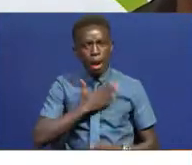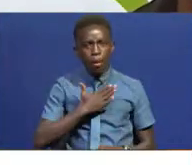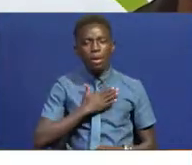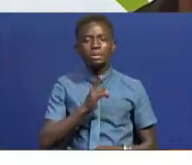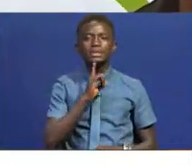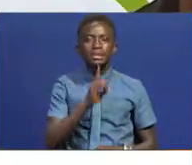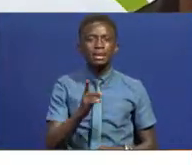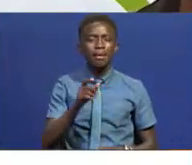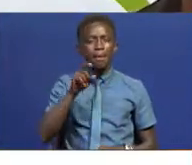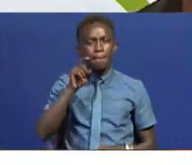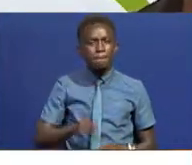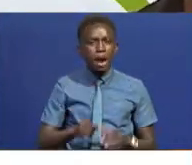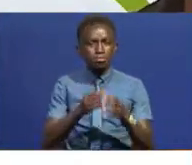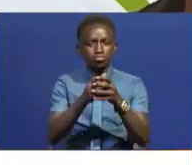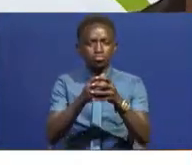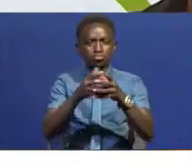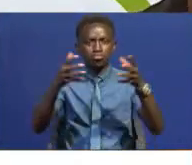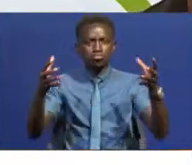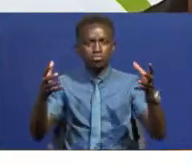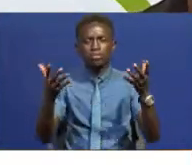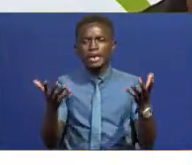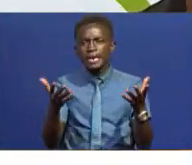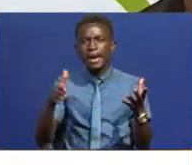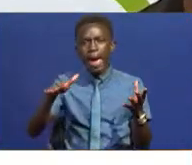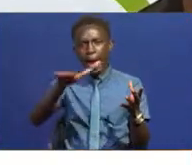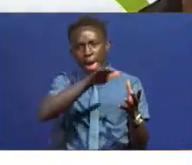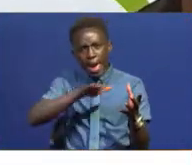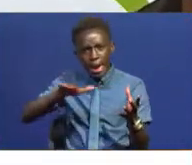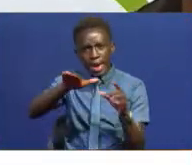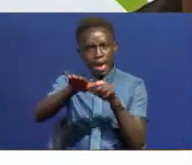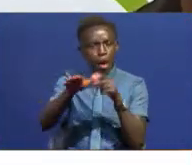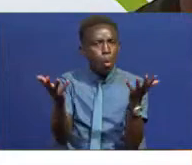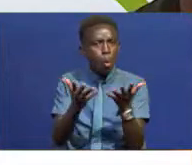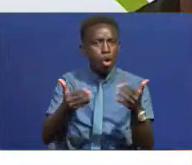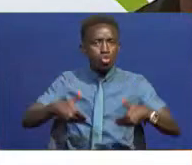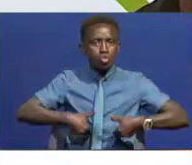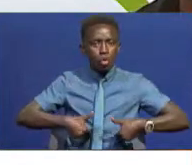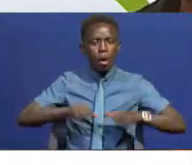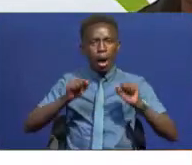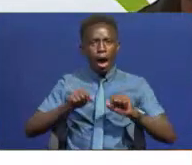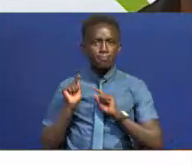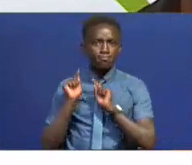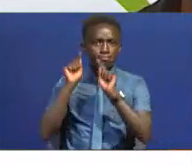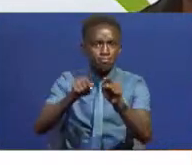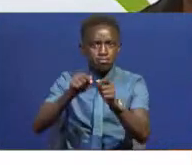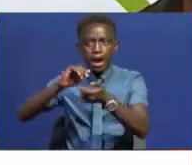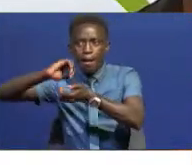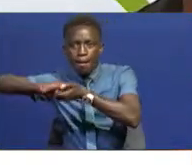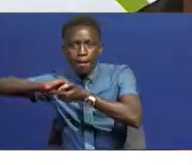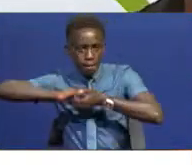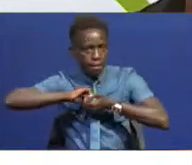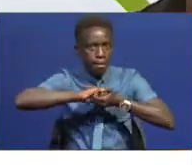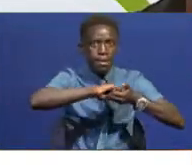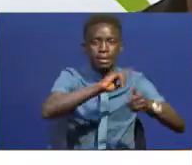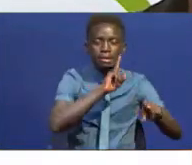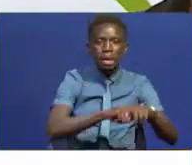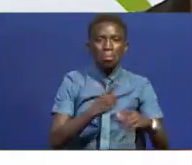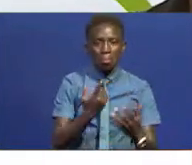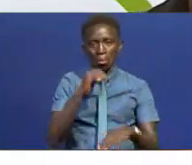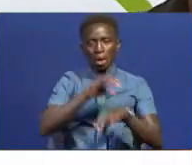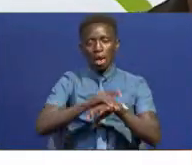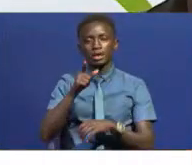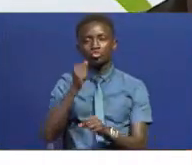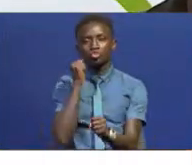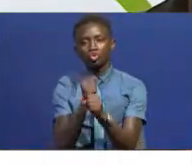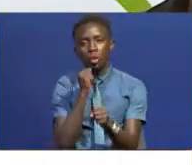expand the territories that the youth could be able to engage in as we get these green jobs. And they are in various